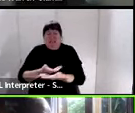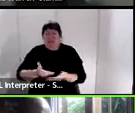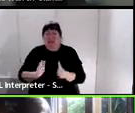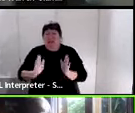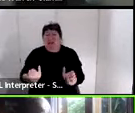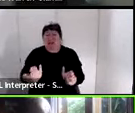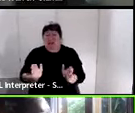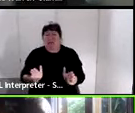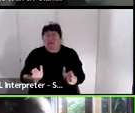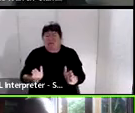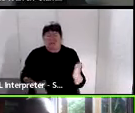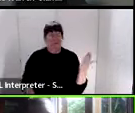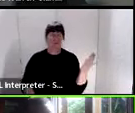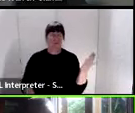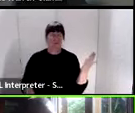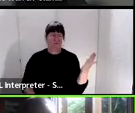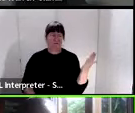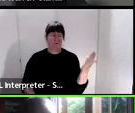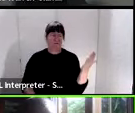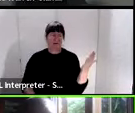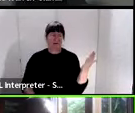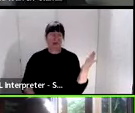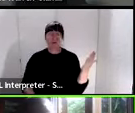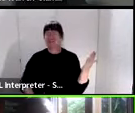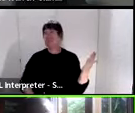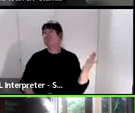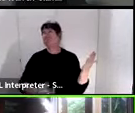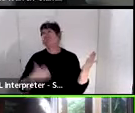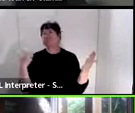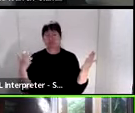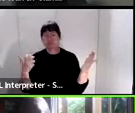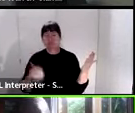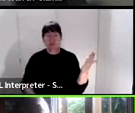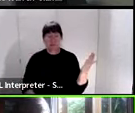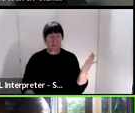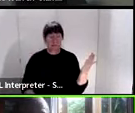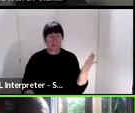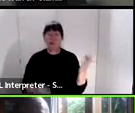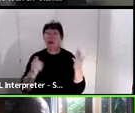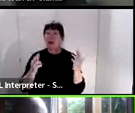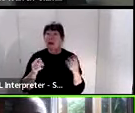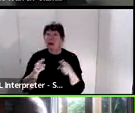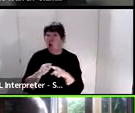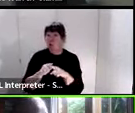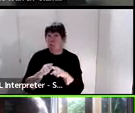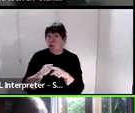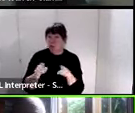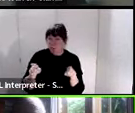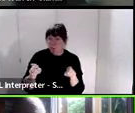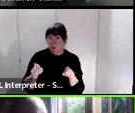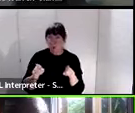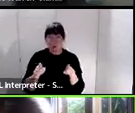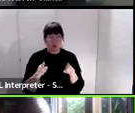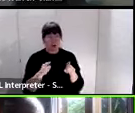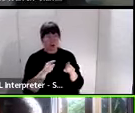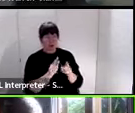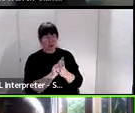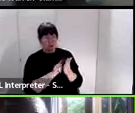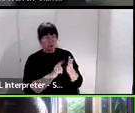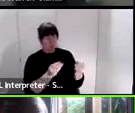It was just absolutely gutting. And I hope that you take this piece of legislation right back